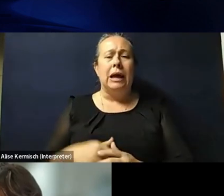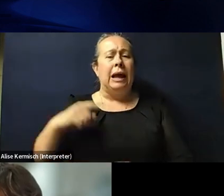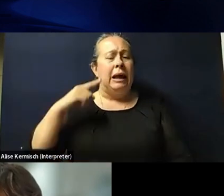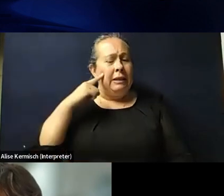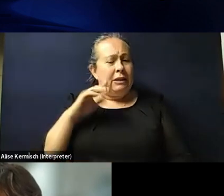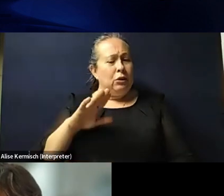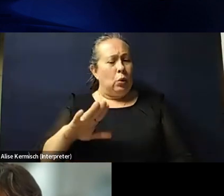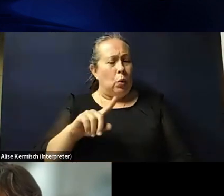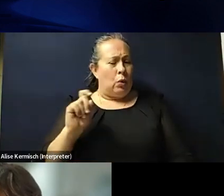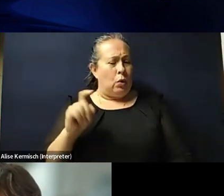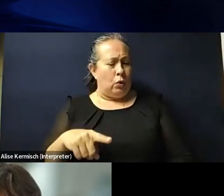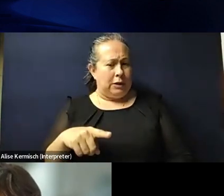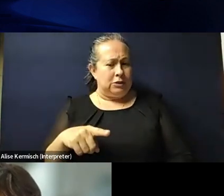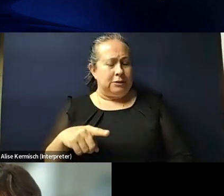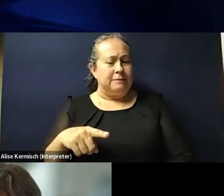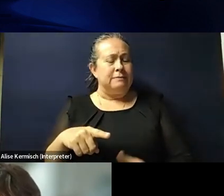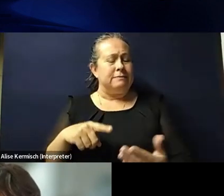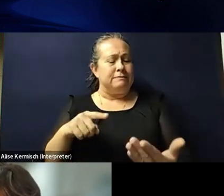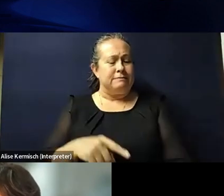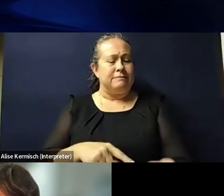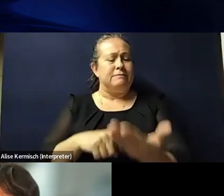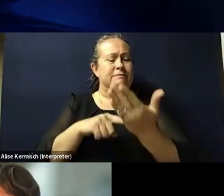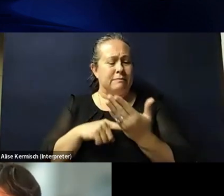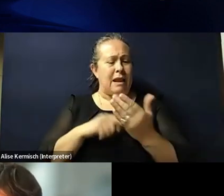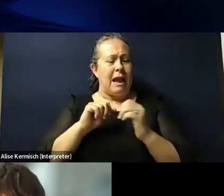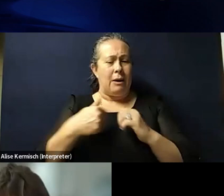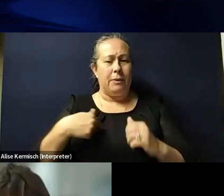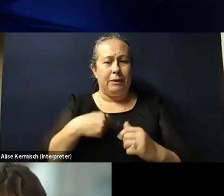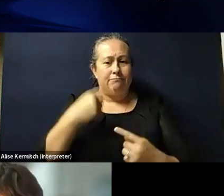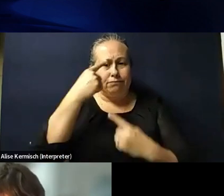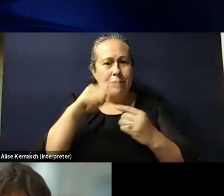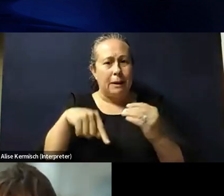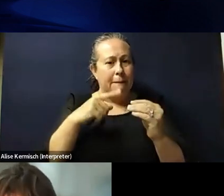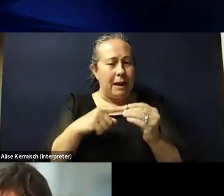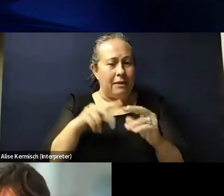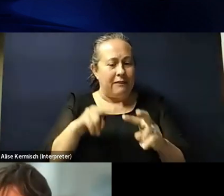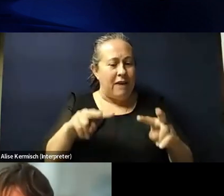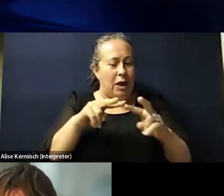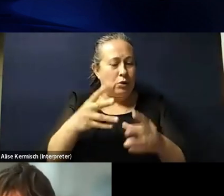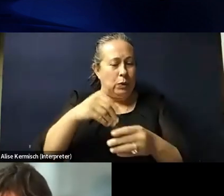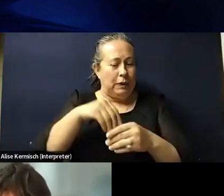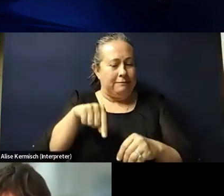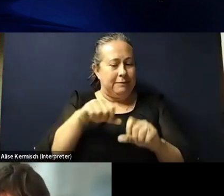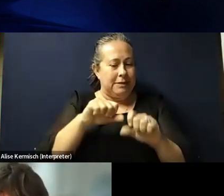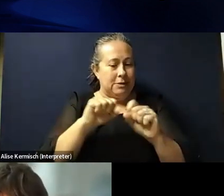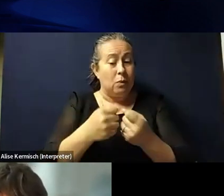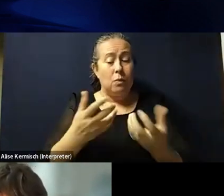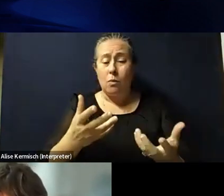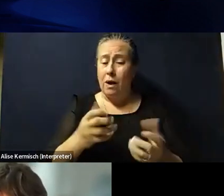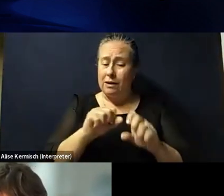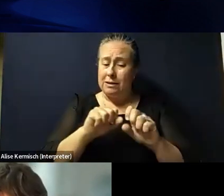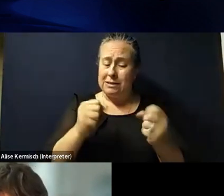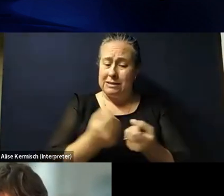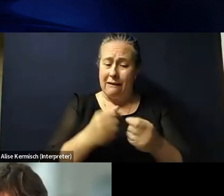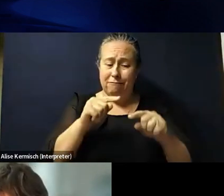question also brings to fore how we think about the value of these cures for a society. Do we want a society full of